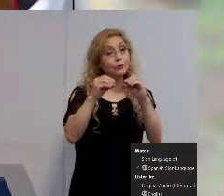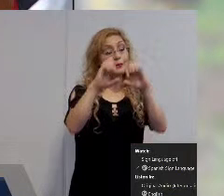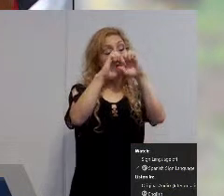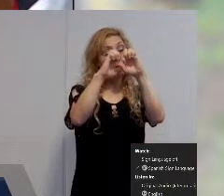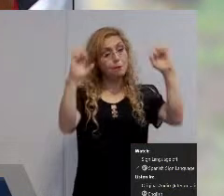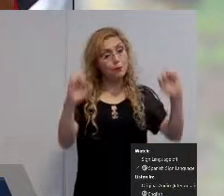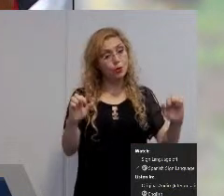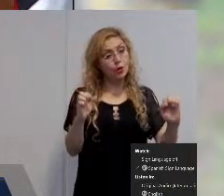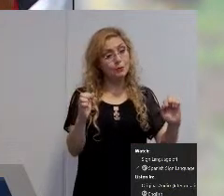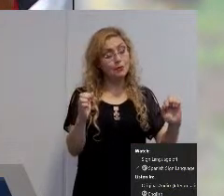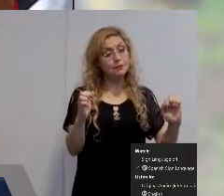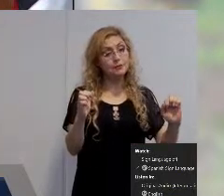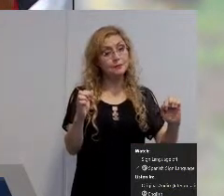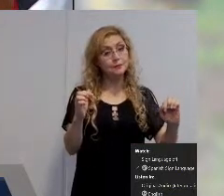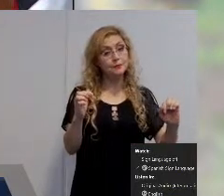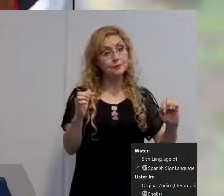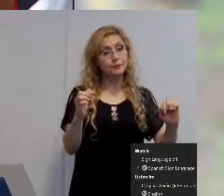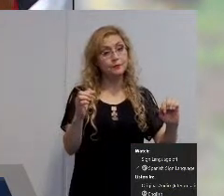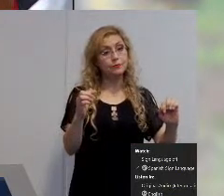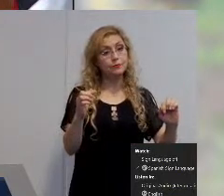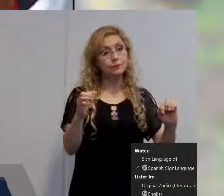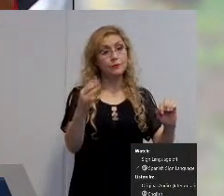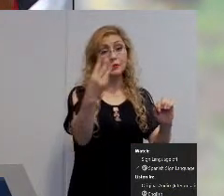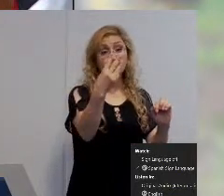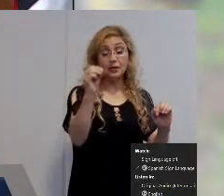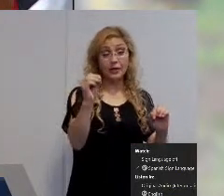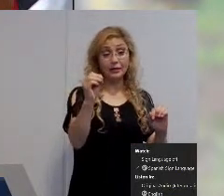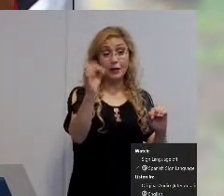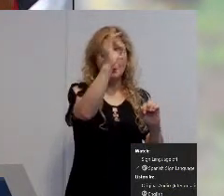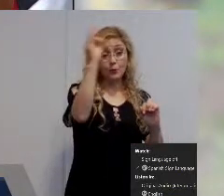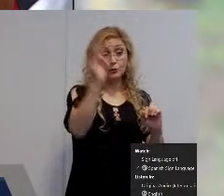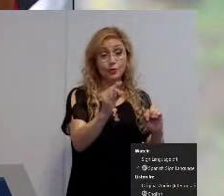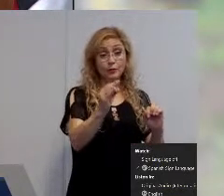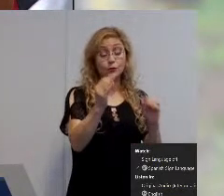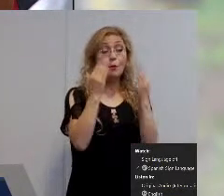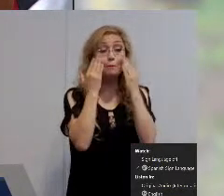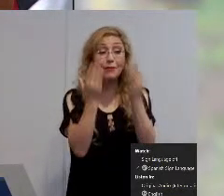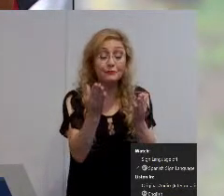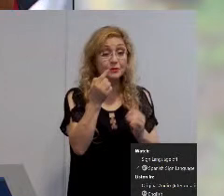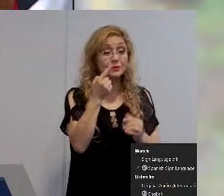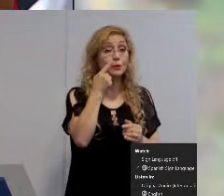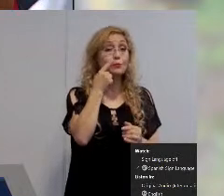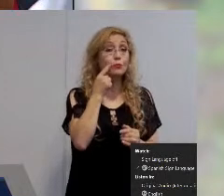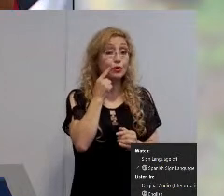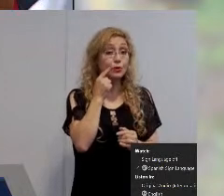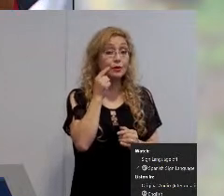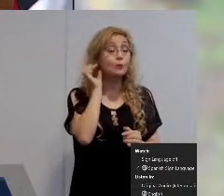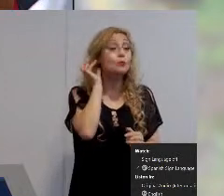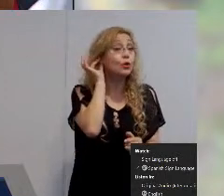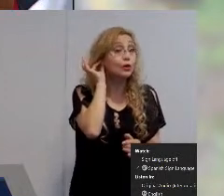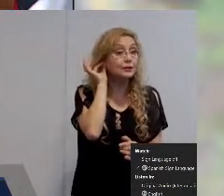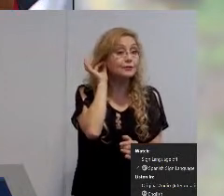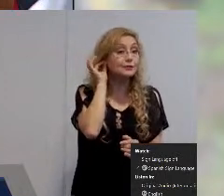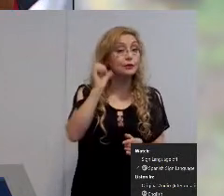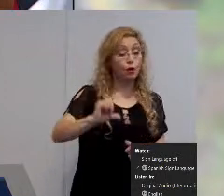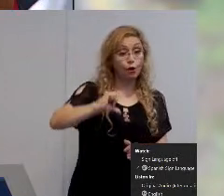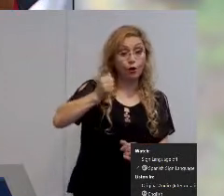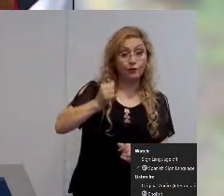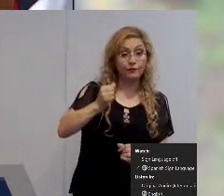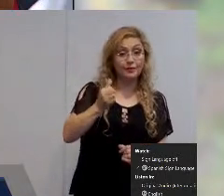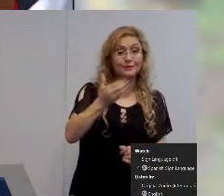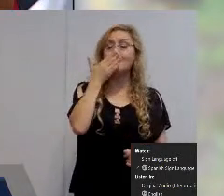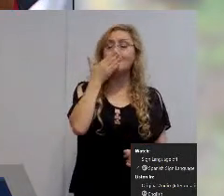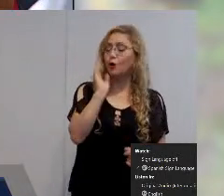beneficiaries, with the creation of a network of young people and rural women with the ministries of youth and